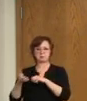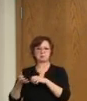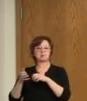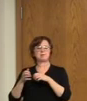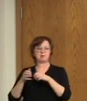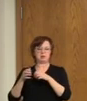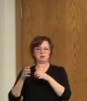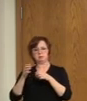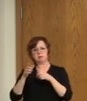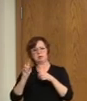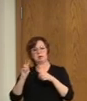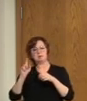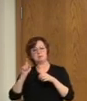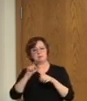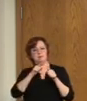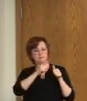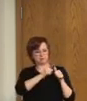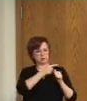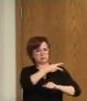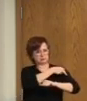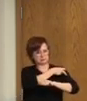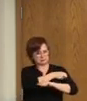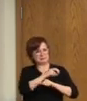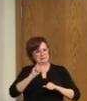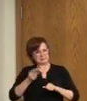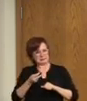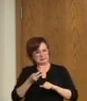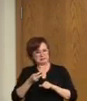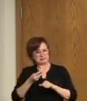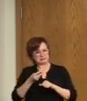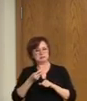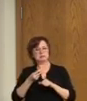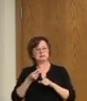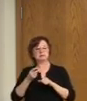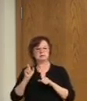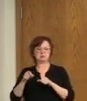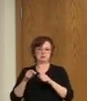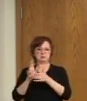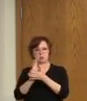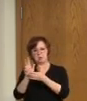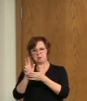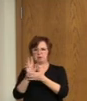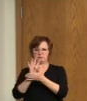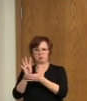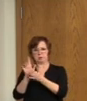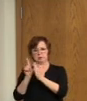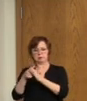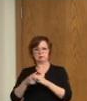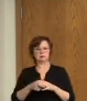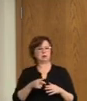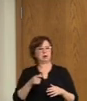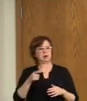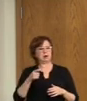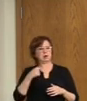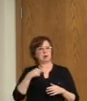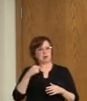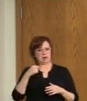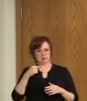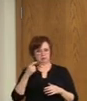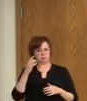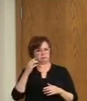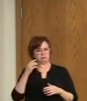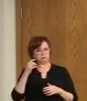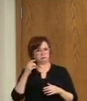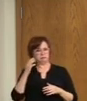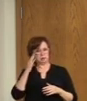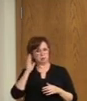3 to 4 weeks. In fact, I understand the first shots in Saskatoon are occurring right